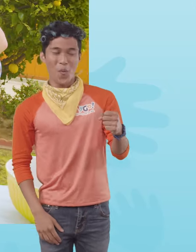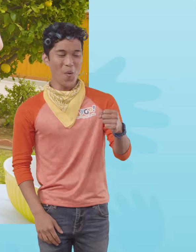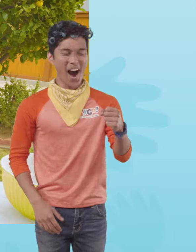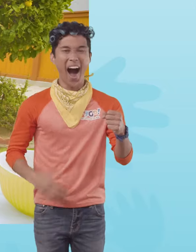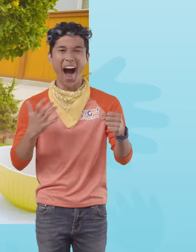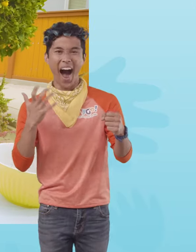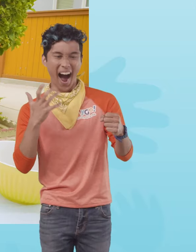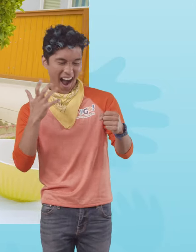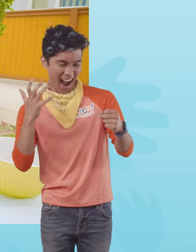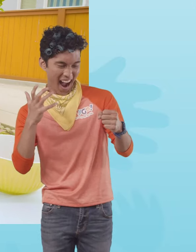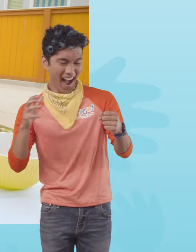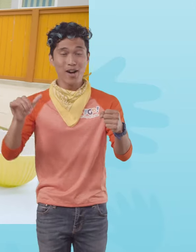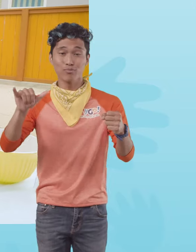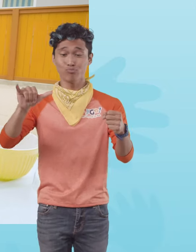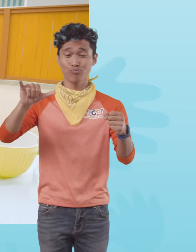Whoa!